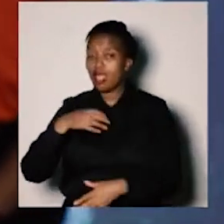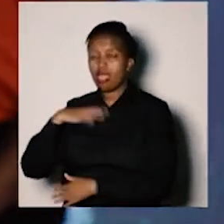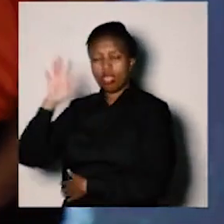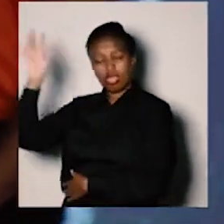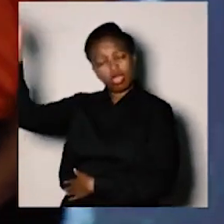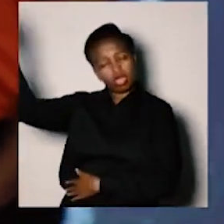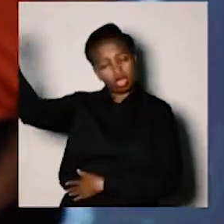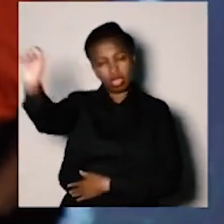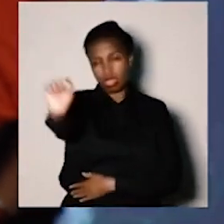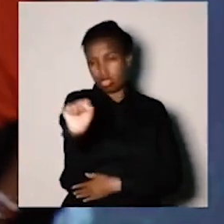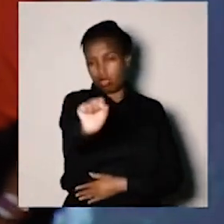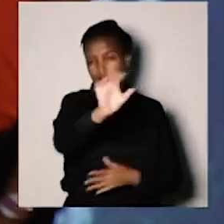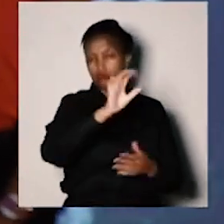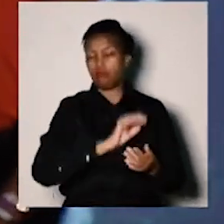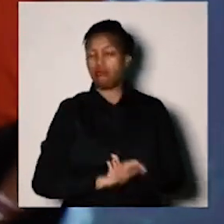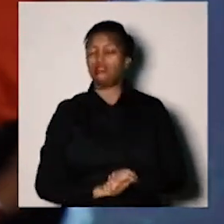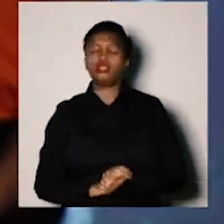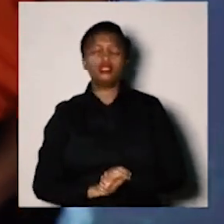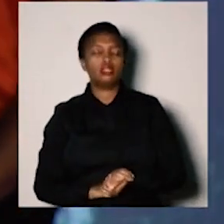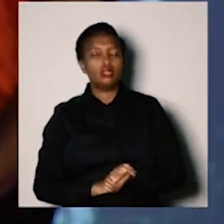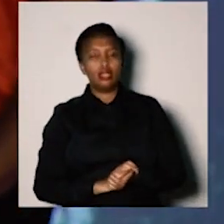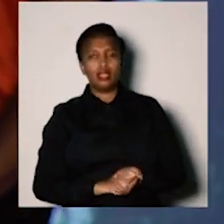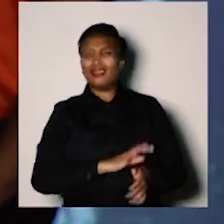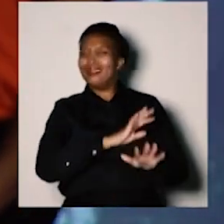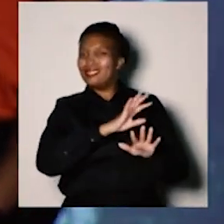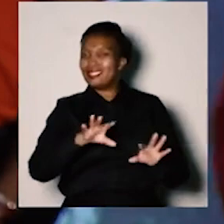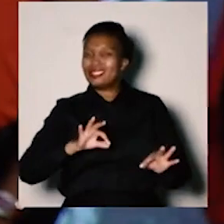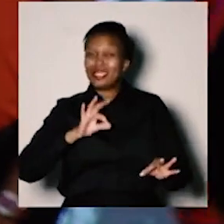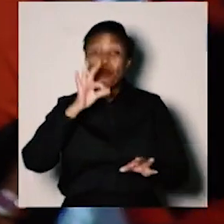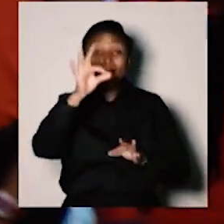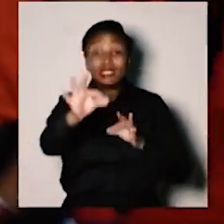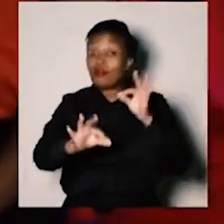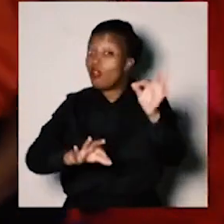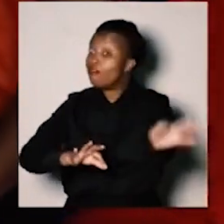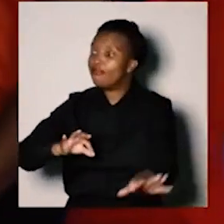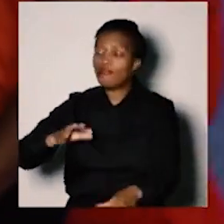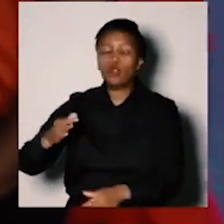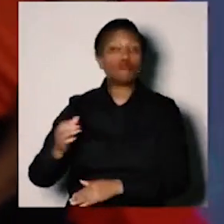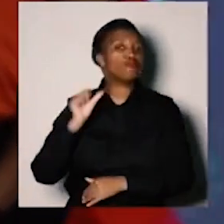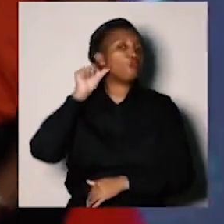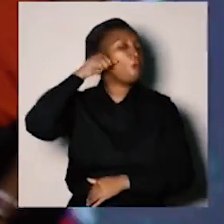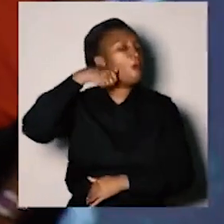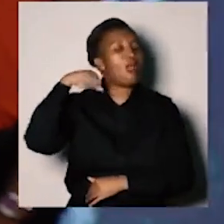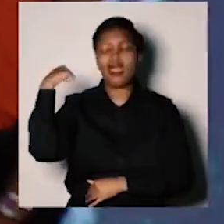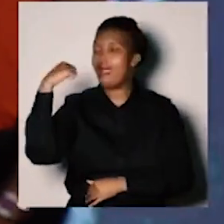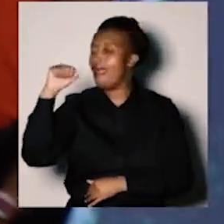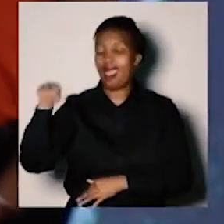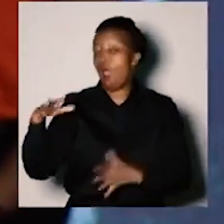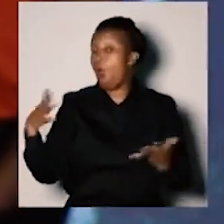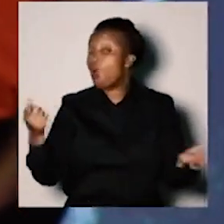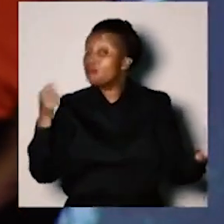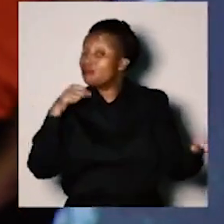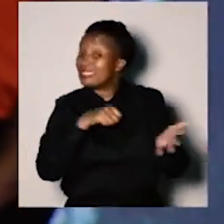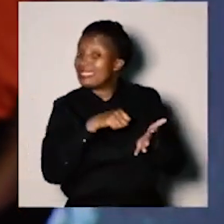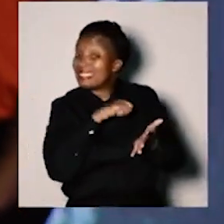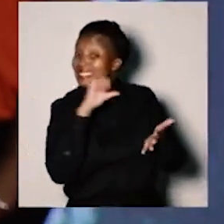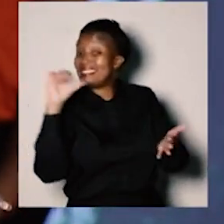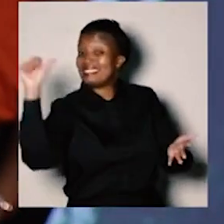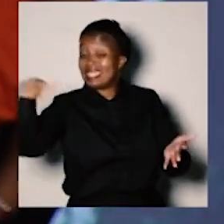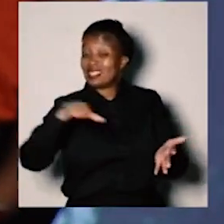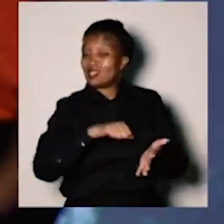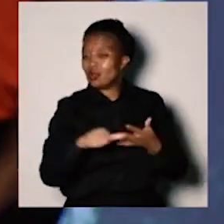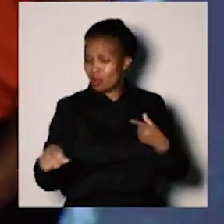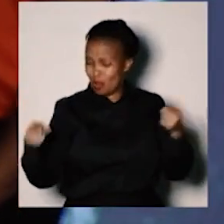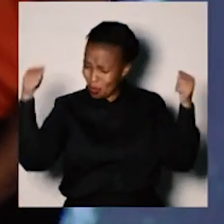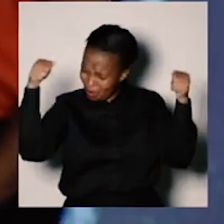your hand right there where you are. Don't leave it for tomorrow. Don't leave it for next week. This is the time. You are here